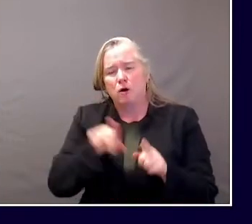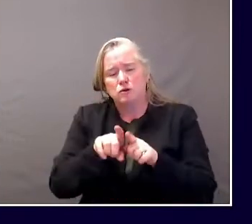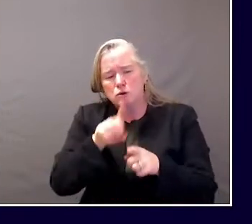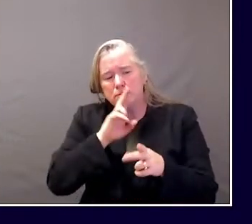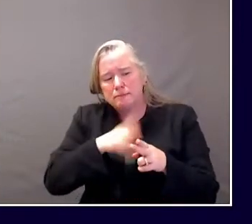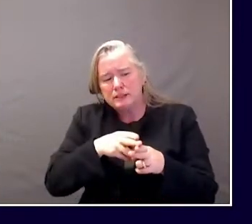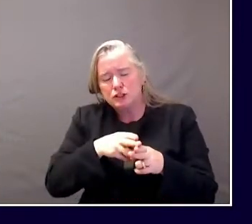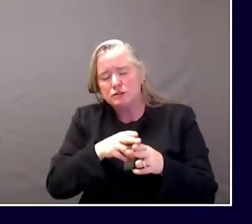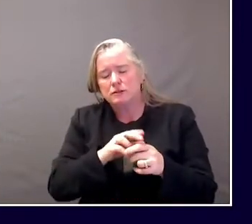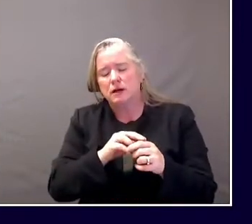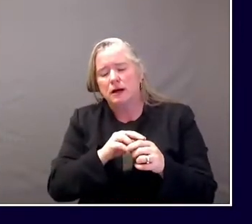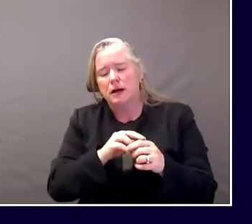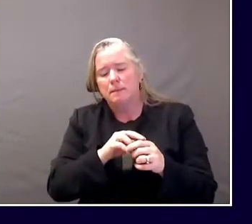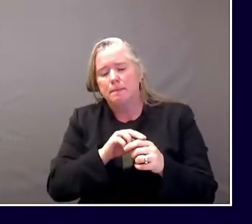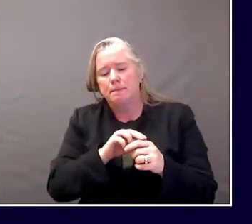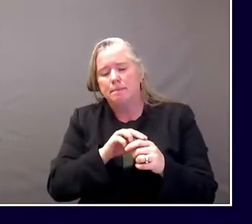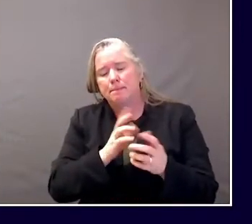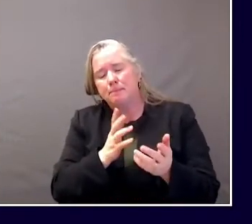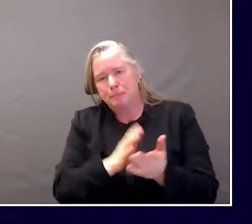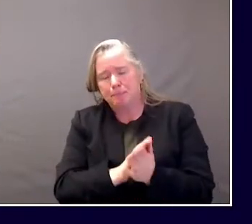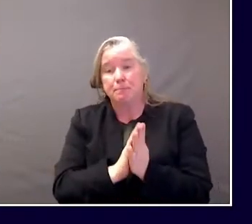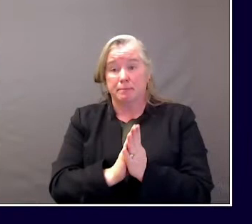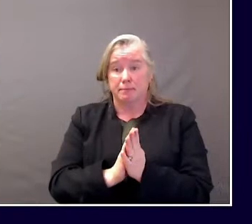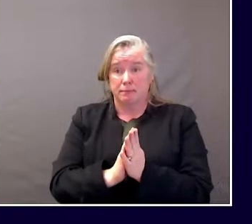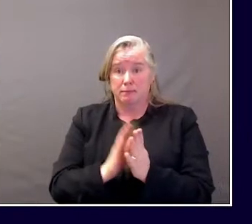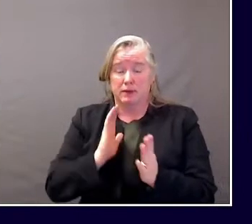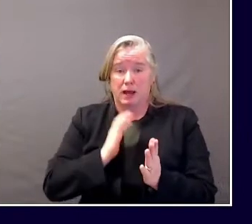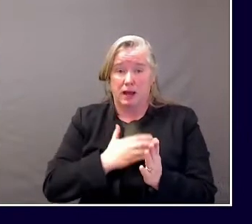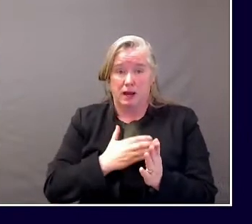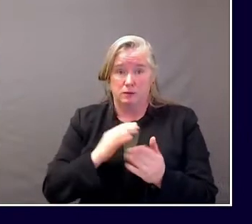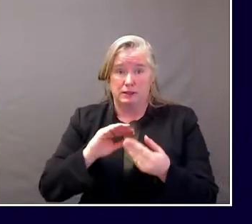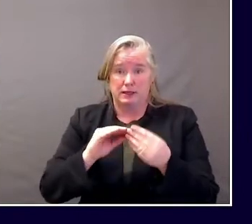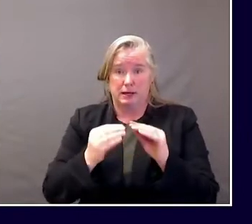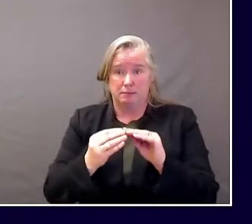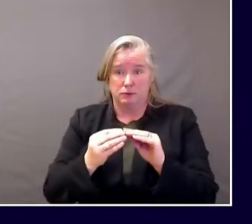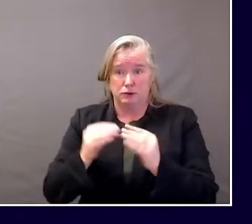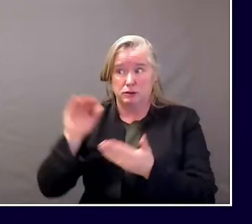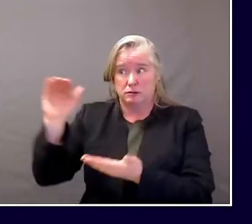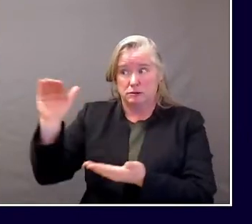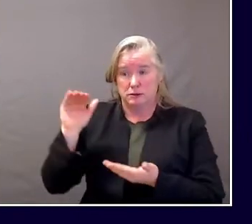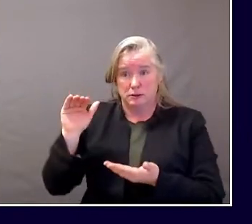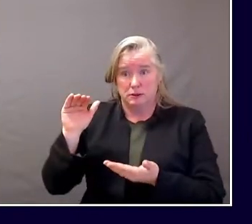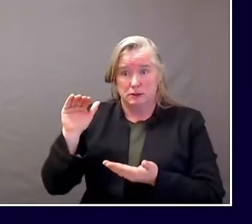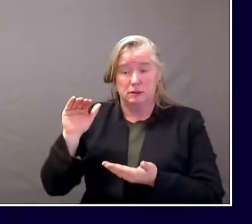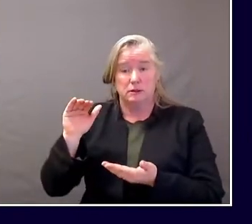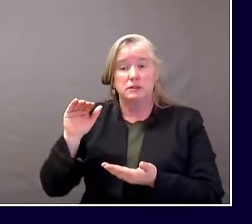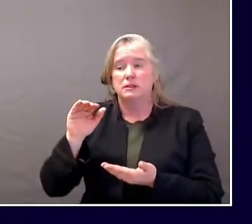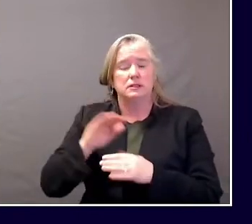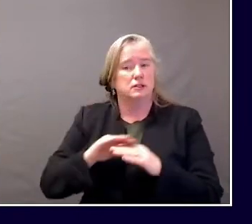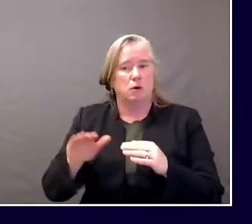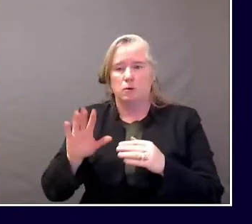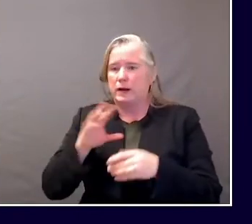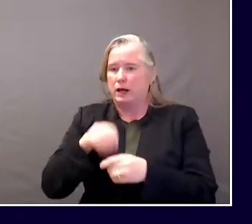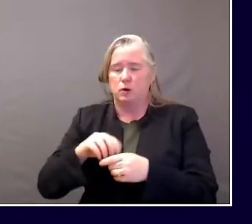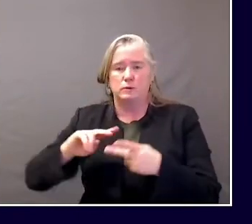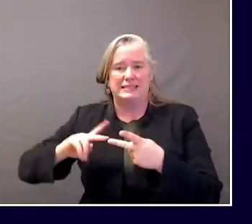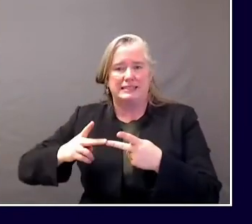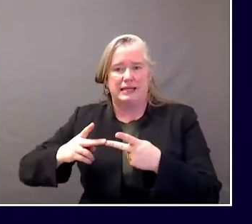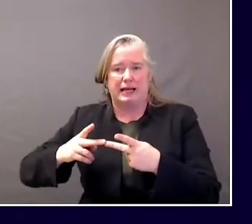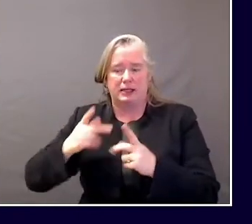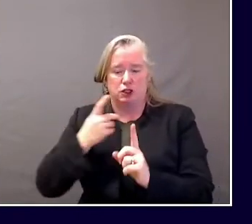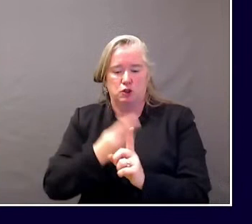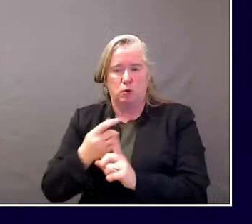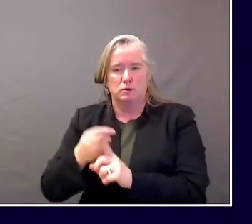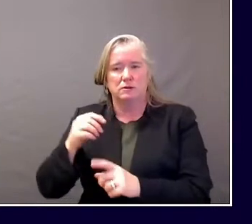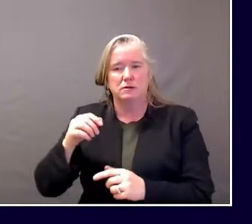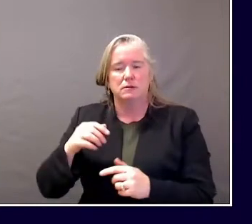does this, the numbers that we get do not reflect second doses. Got it. Sorry, so the allocation numbers I read off